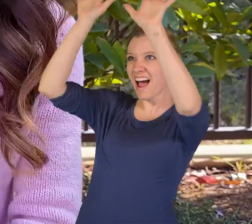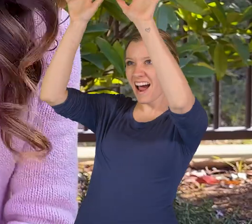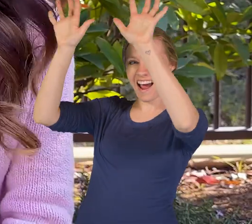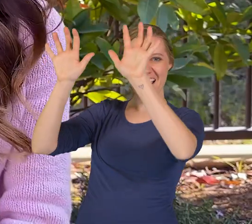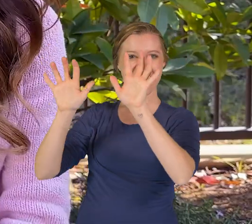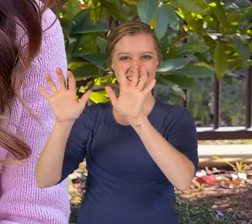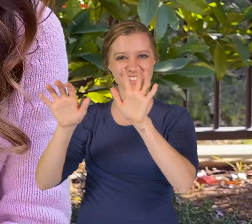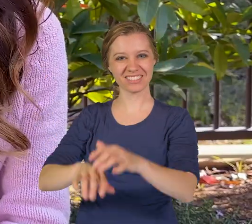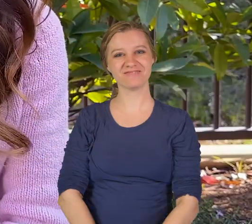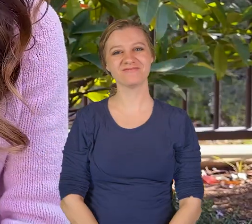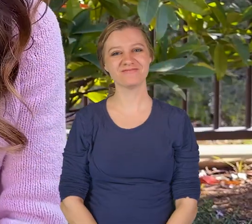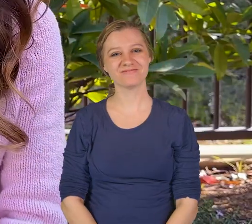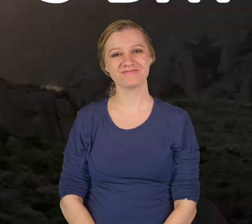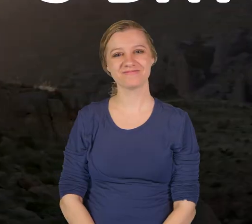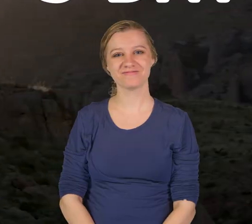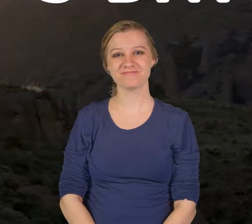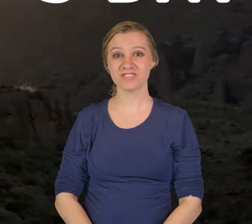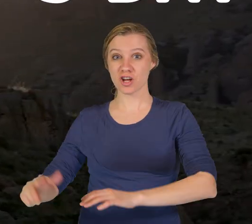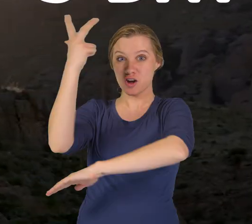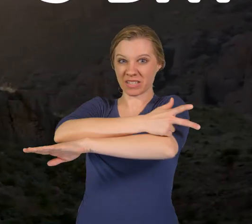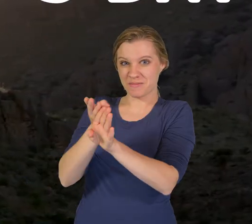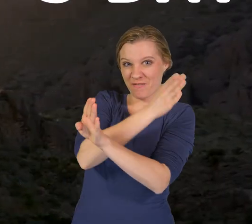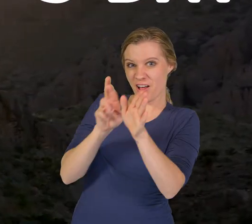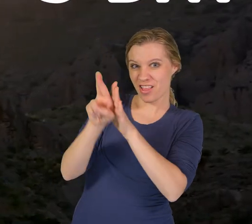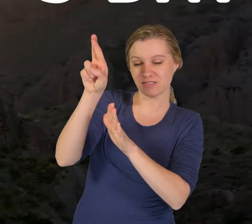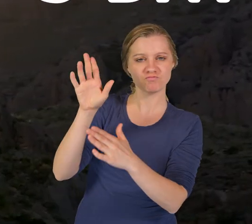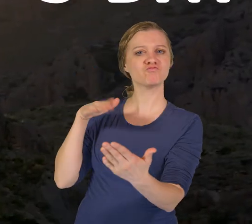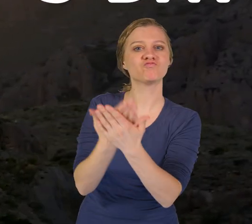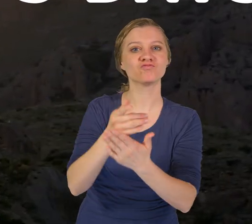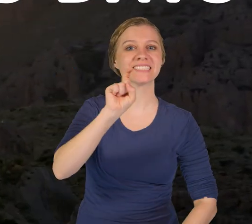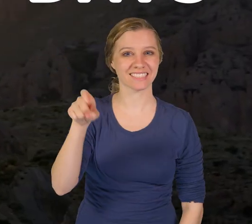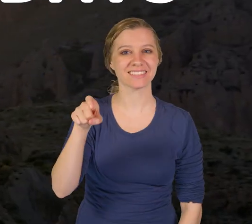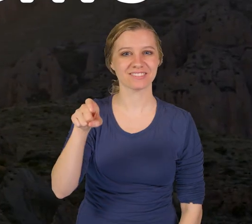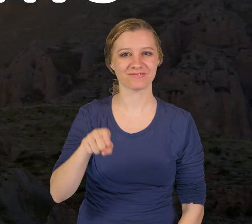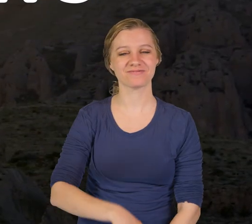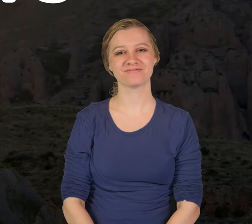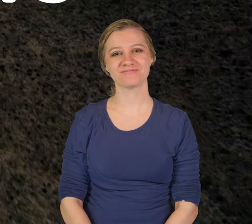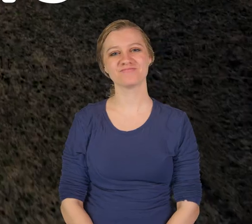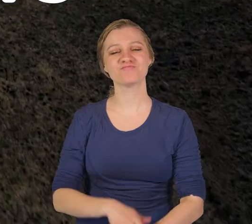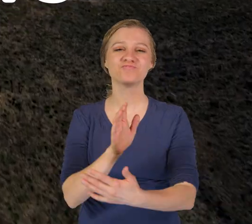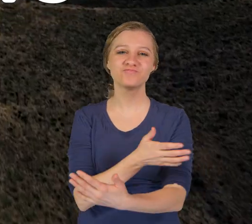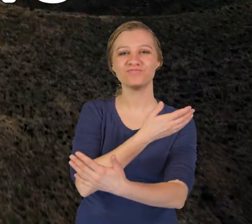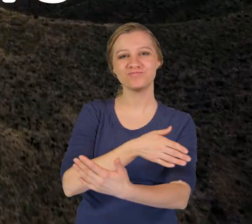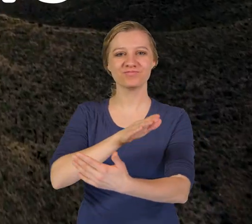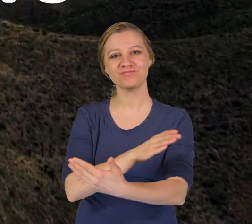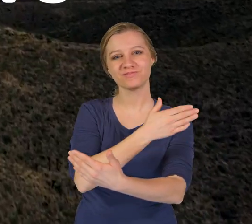on my trip to the stars. 3 days before our launch, we arrive in